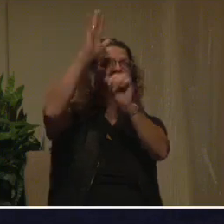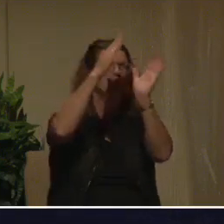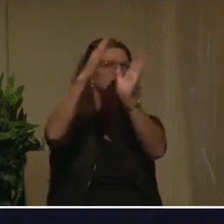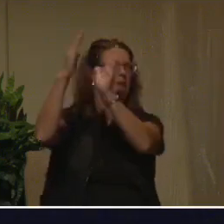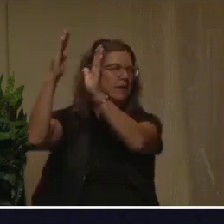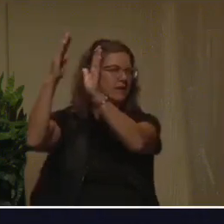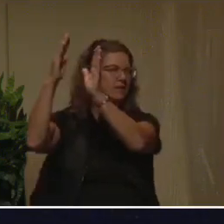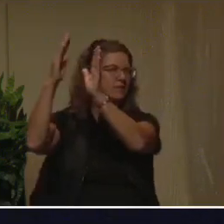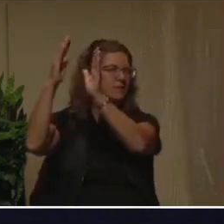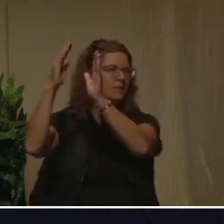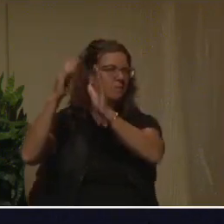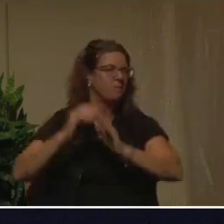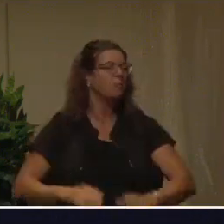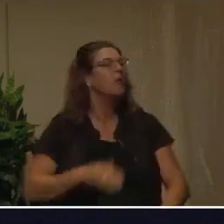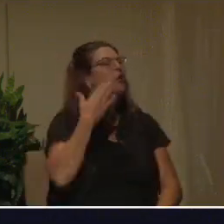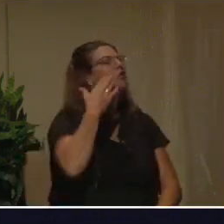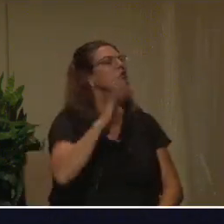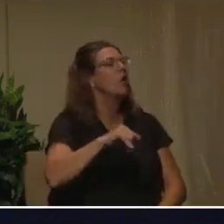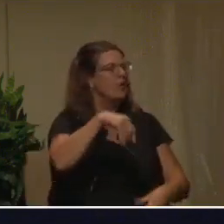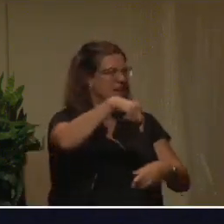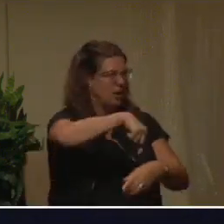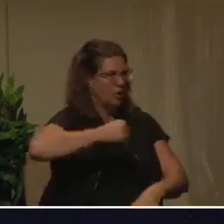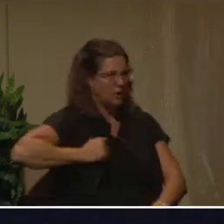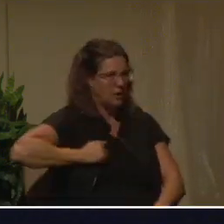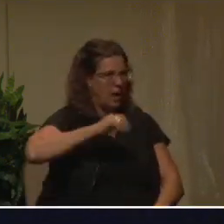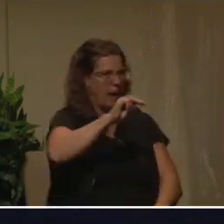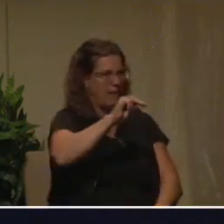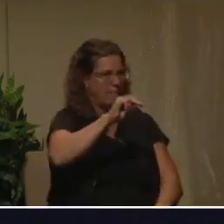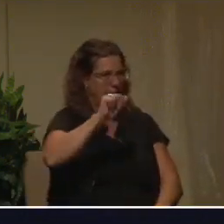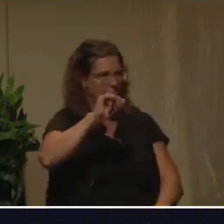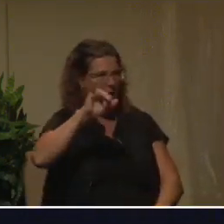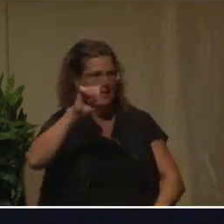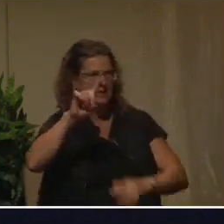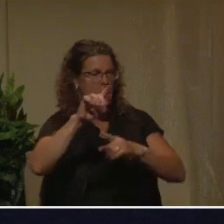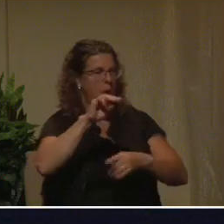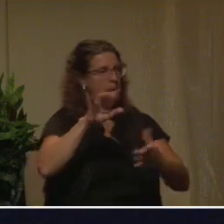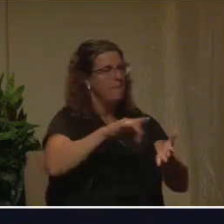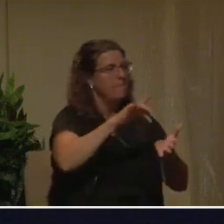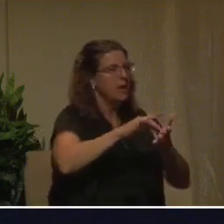as this thing called MAID, right? Medical assistance in dying.